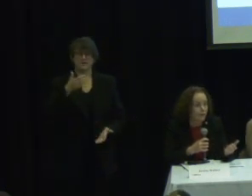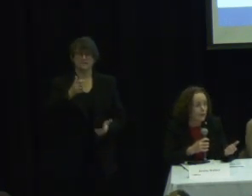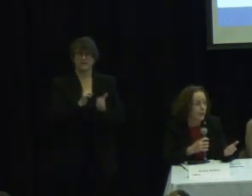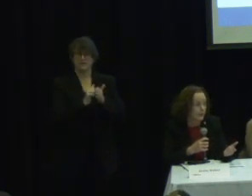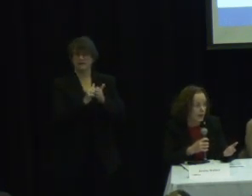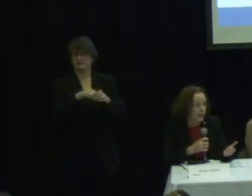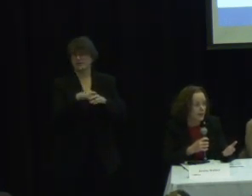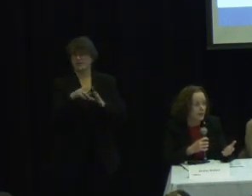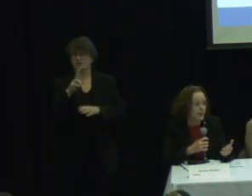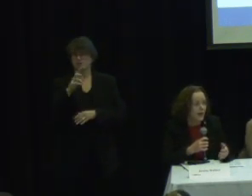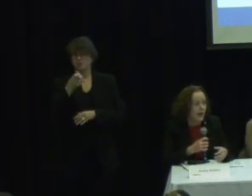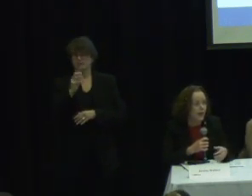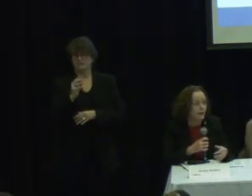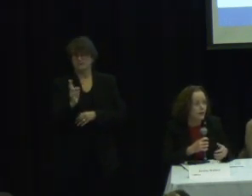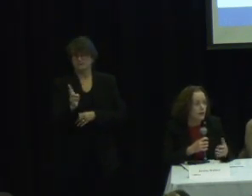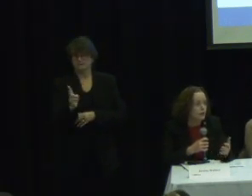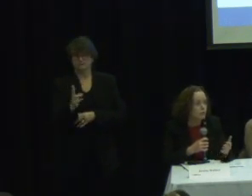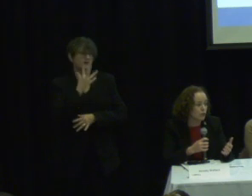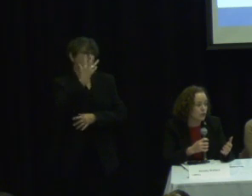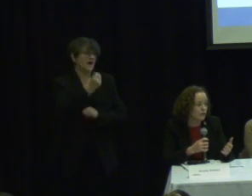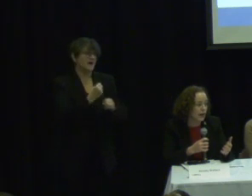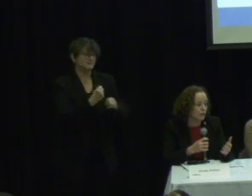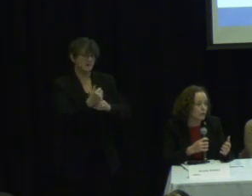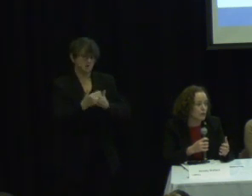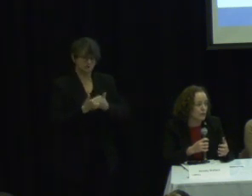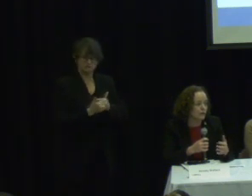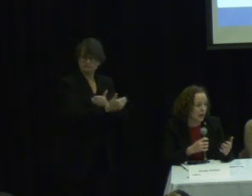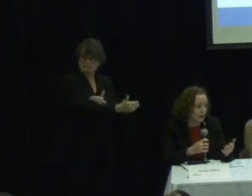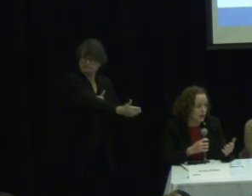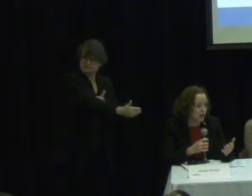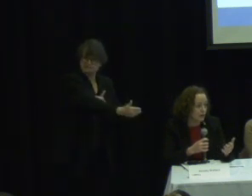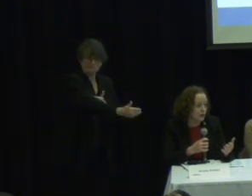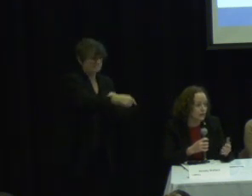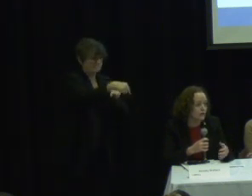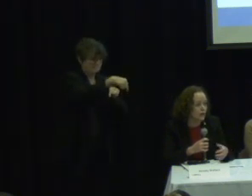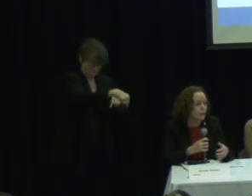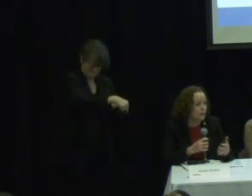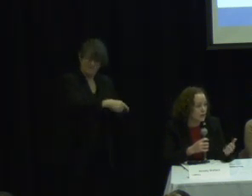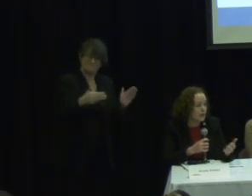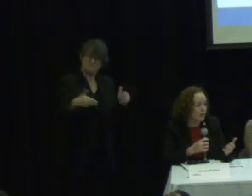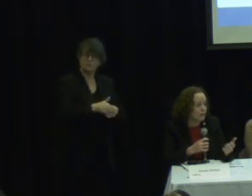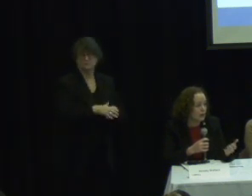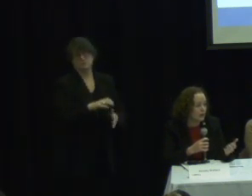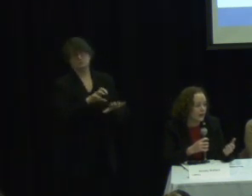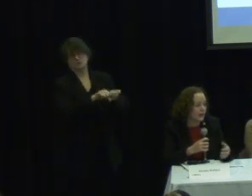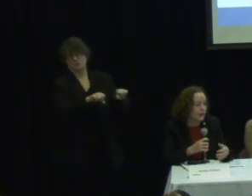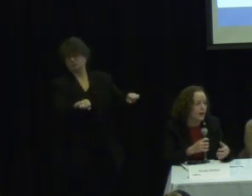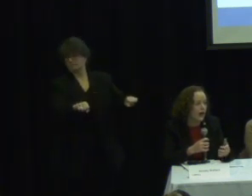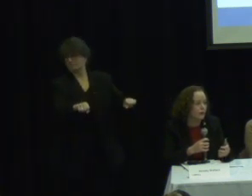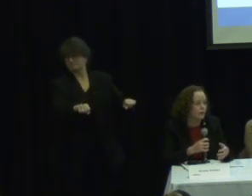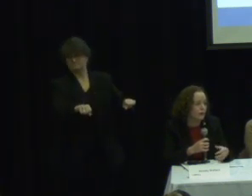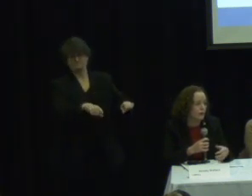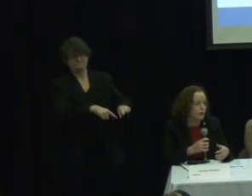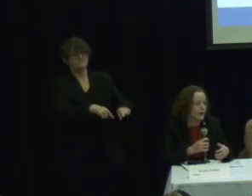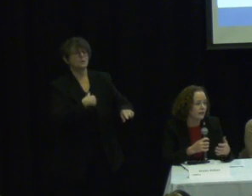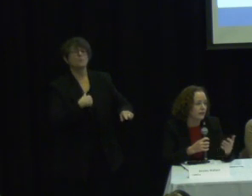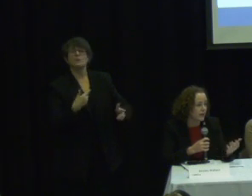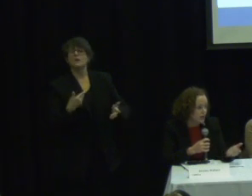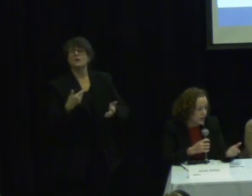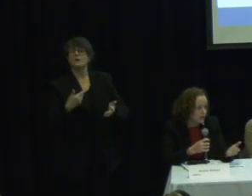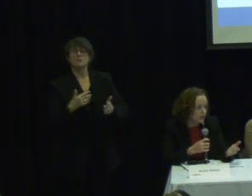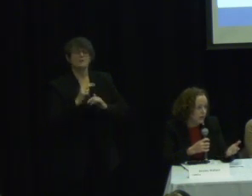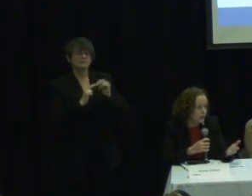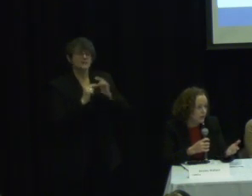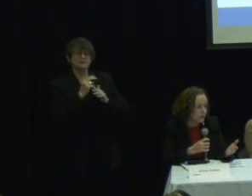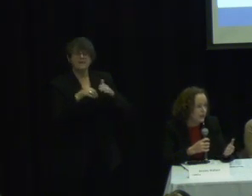will be a 5-year campaign, and a huge portion of that will be about scholarships. And so within that, we'll be looking at how we build the Access